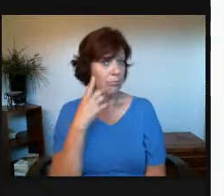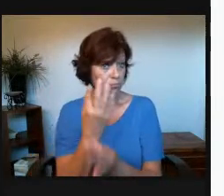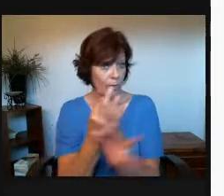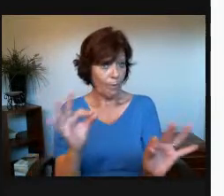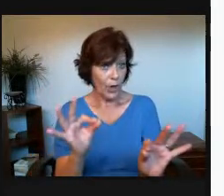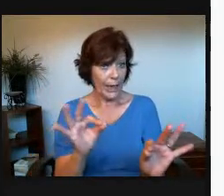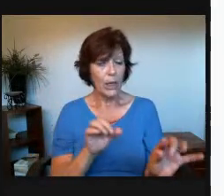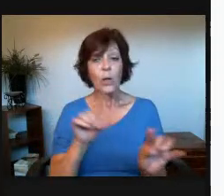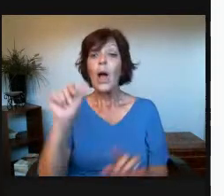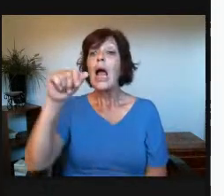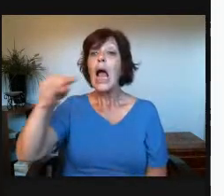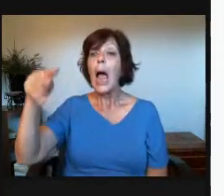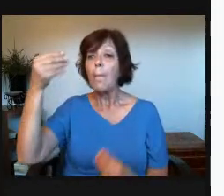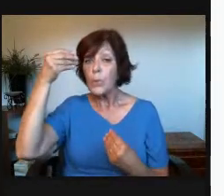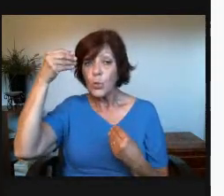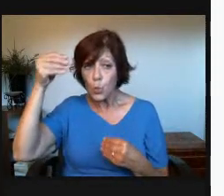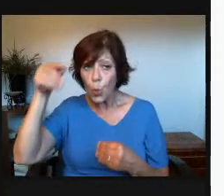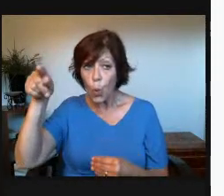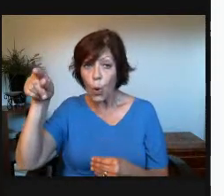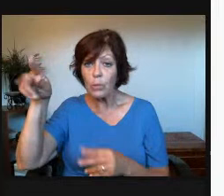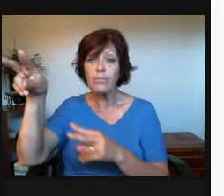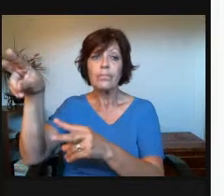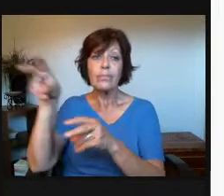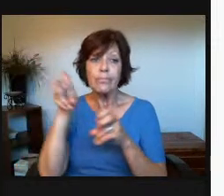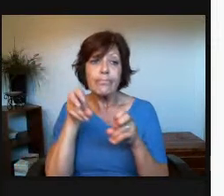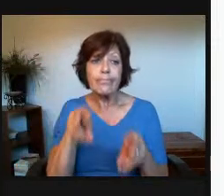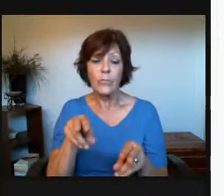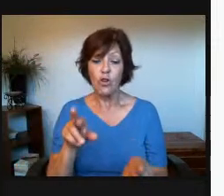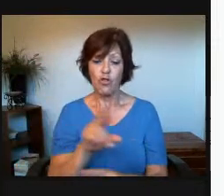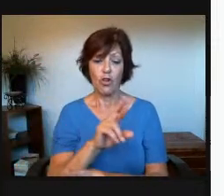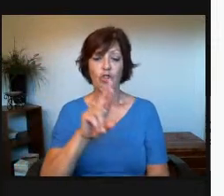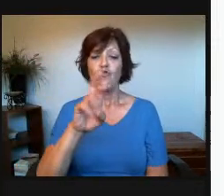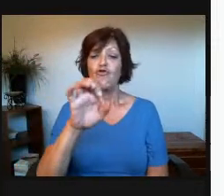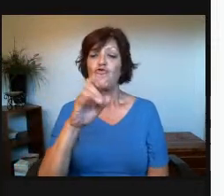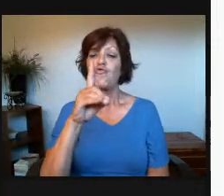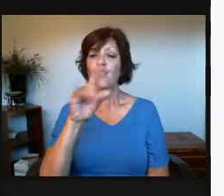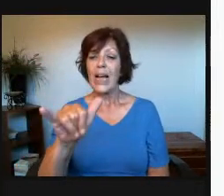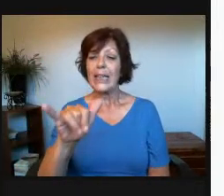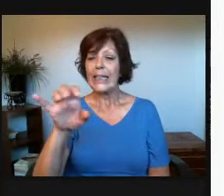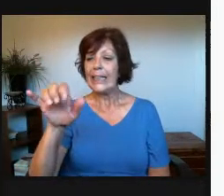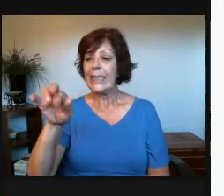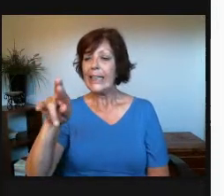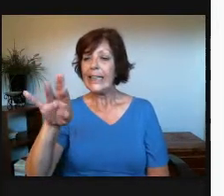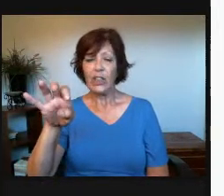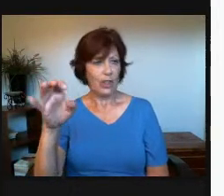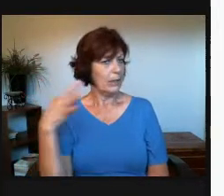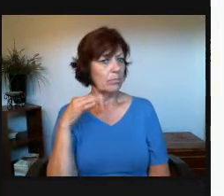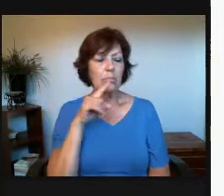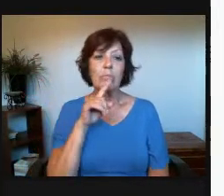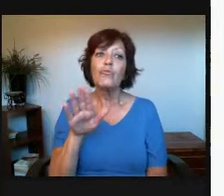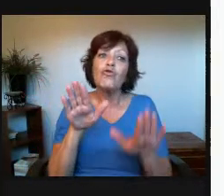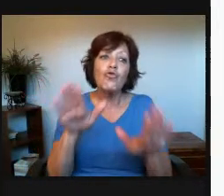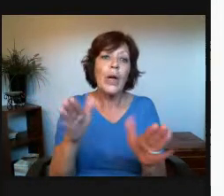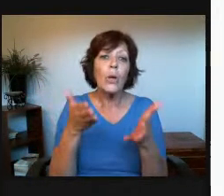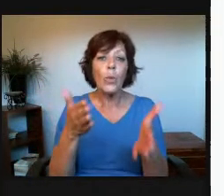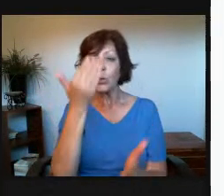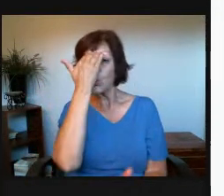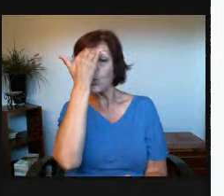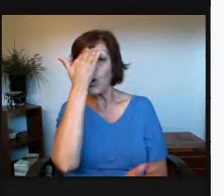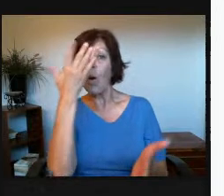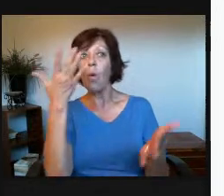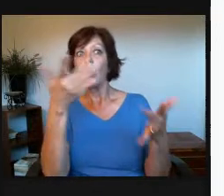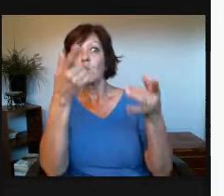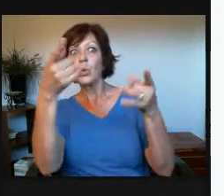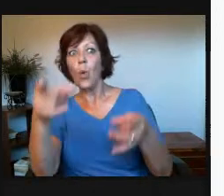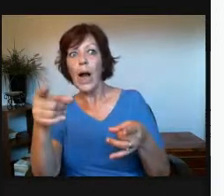the App Store and go to Ready Erie and apply for that. It's a great way to be aware of what is going on